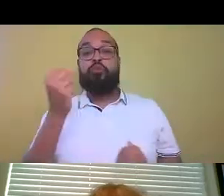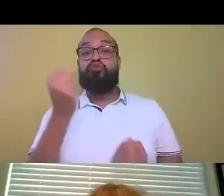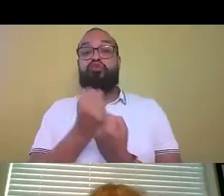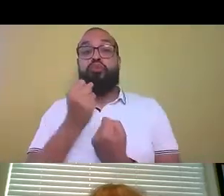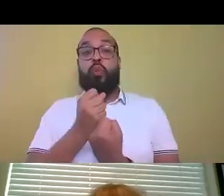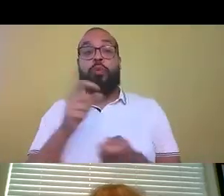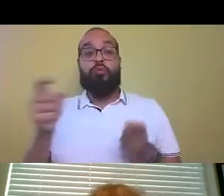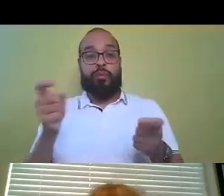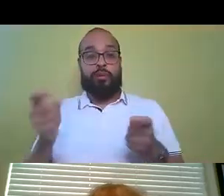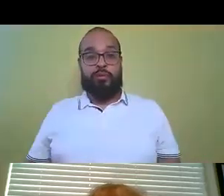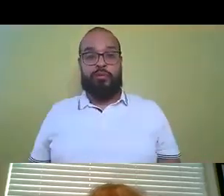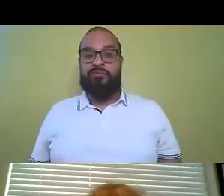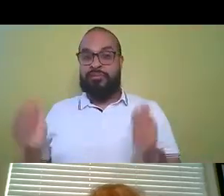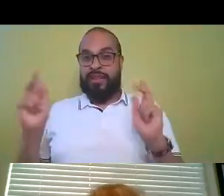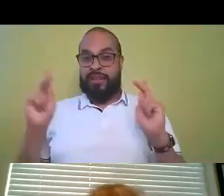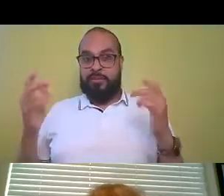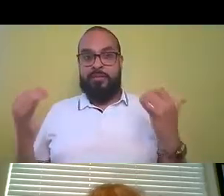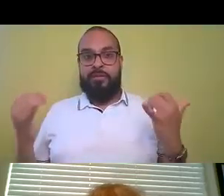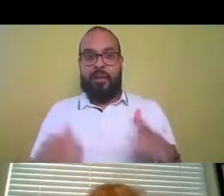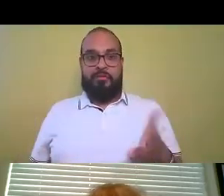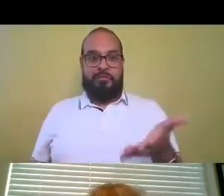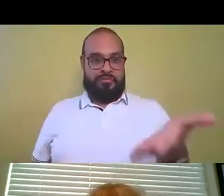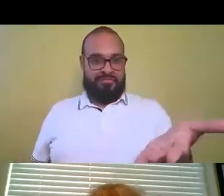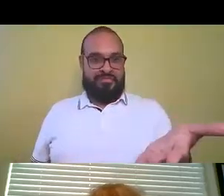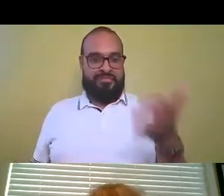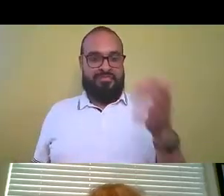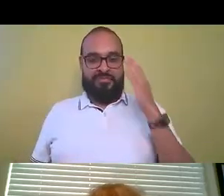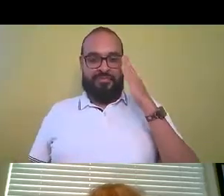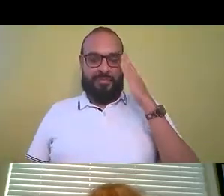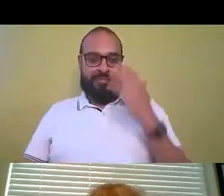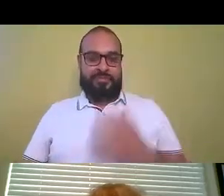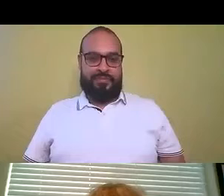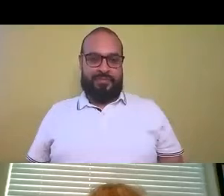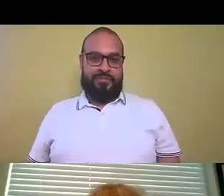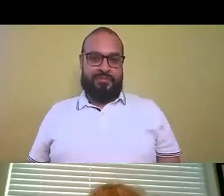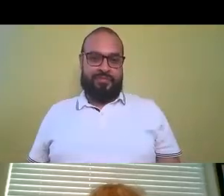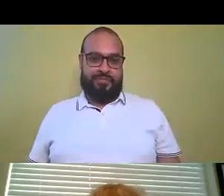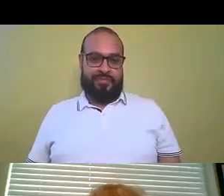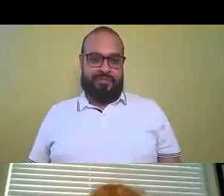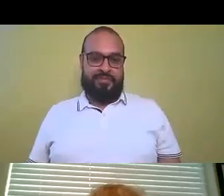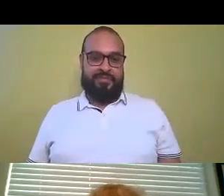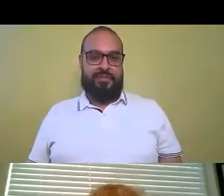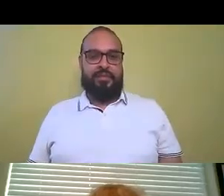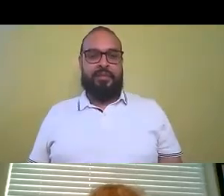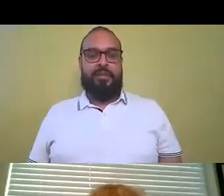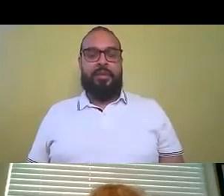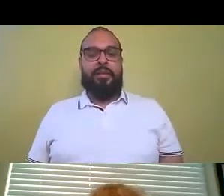Yeah. Lots of people are taking a walk. Taking walks, breathing,